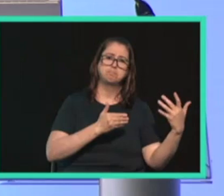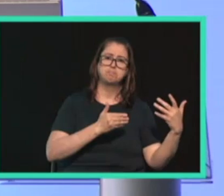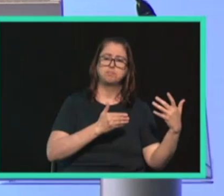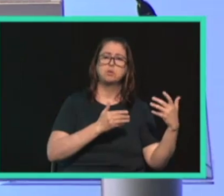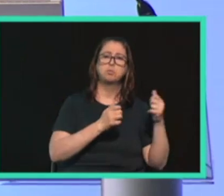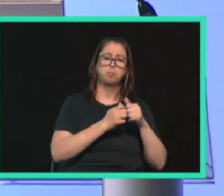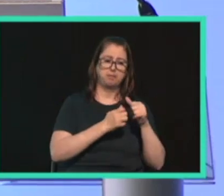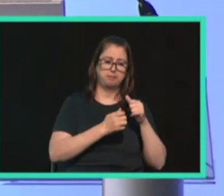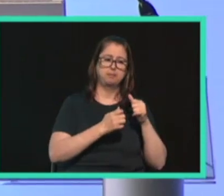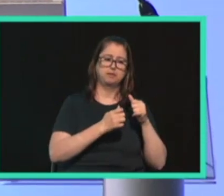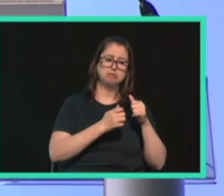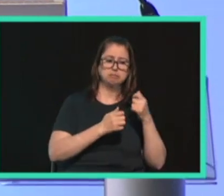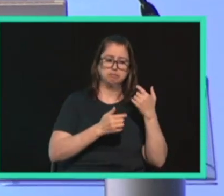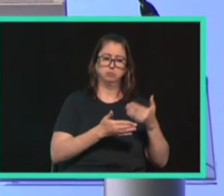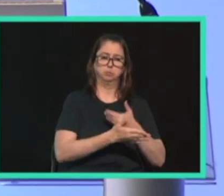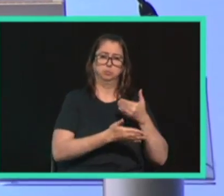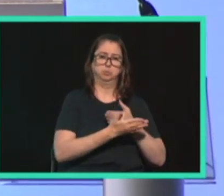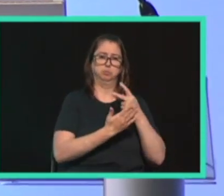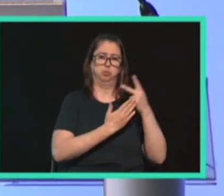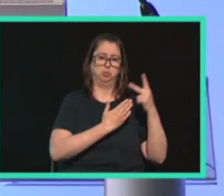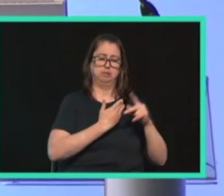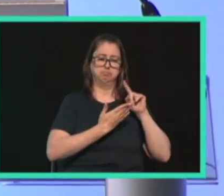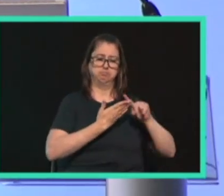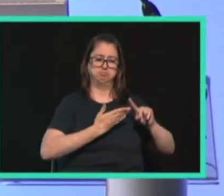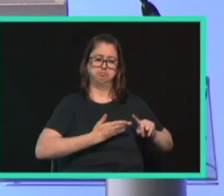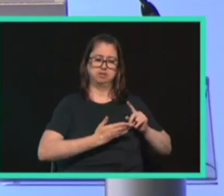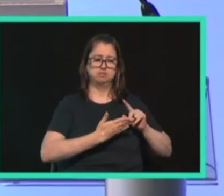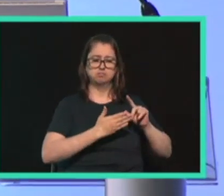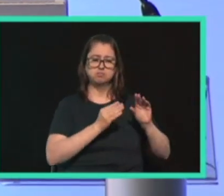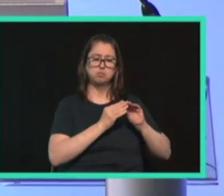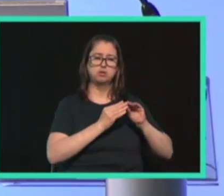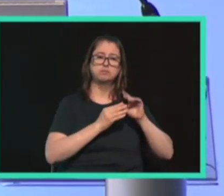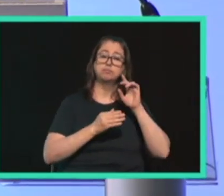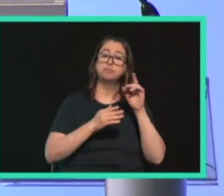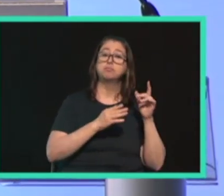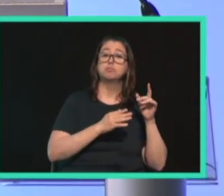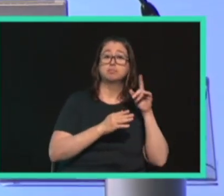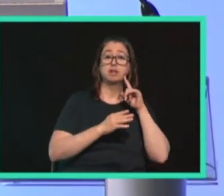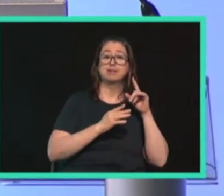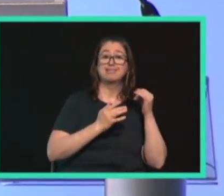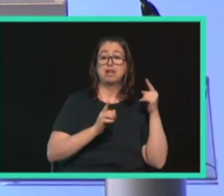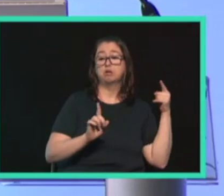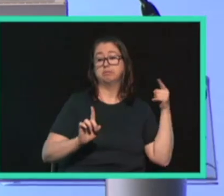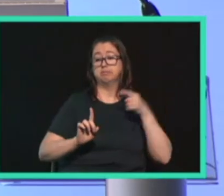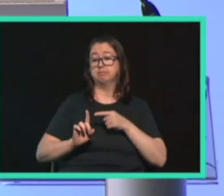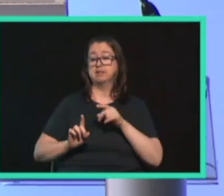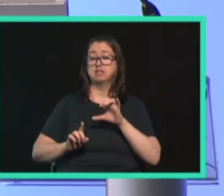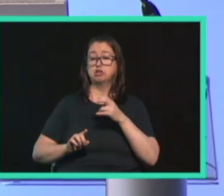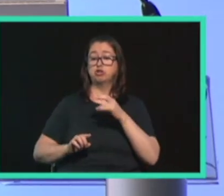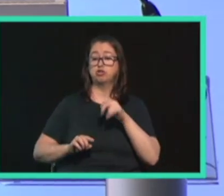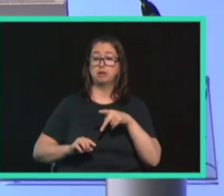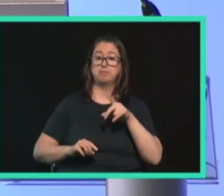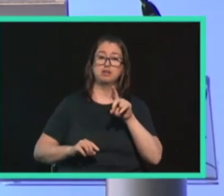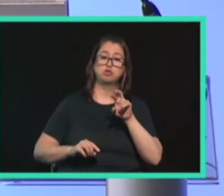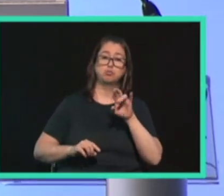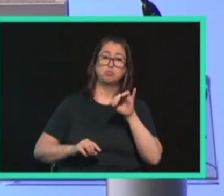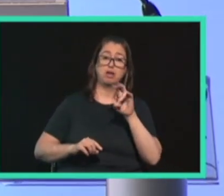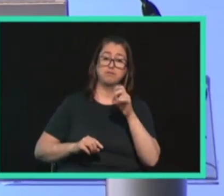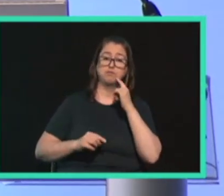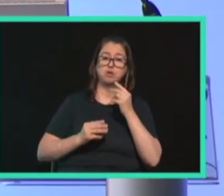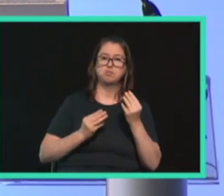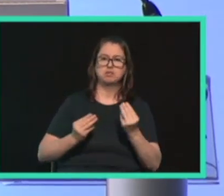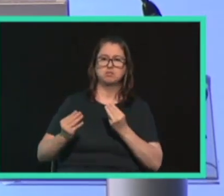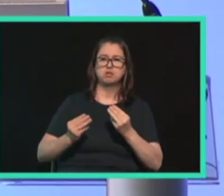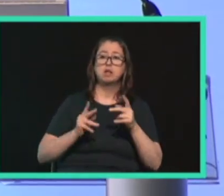pilot research programs there. Okay, quickly coming back to the CHIP Drive for Health Ministries. The